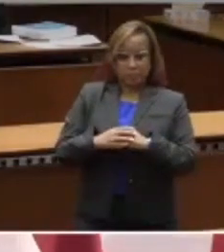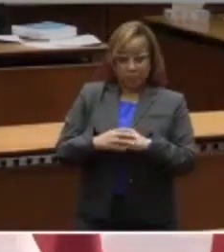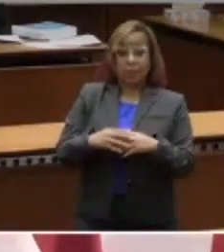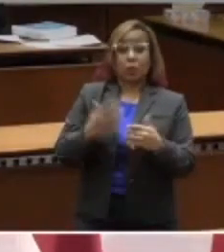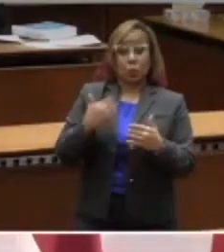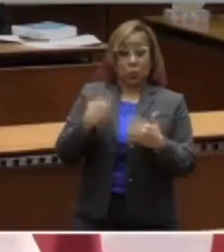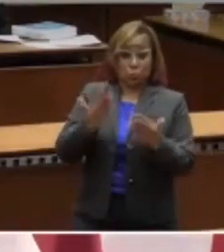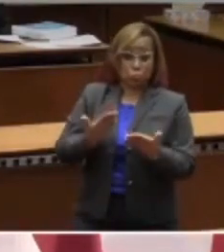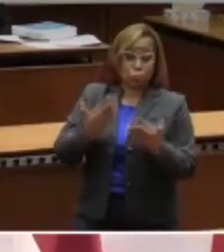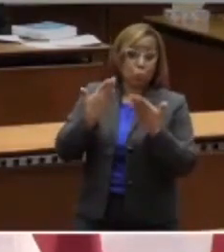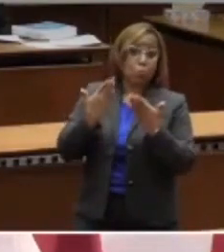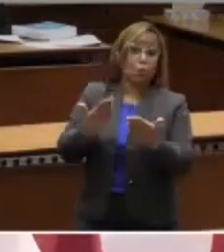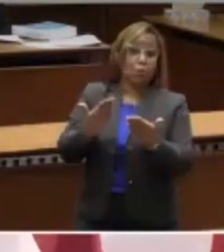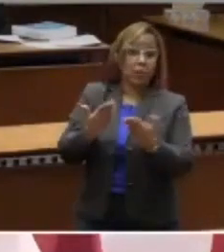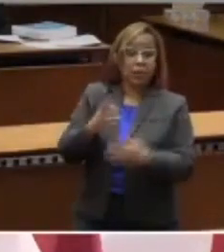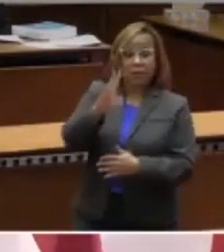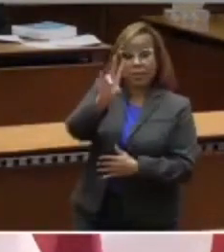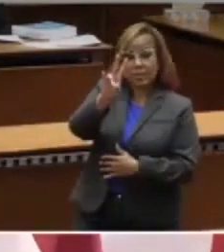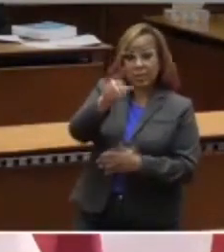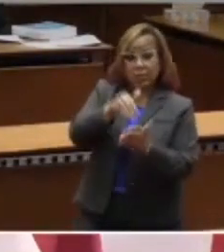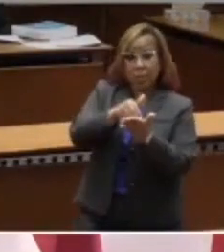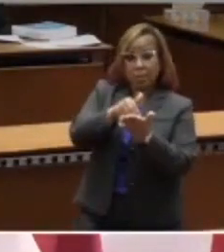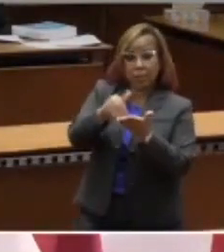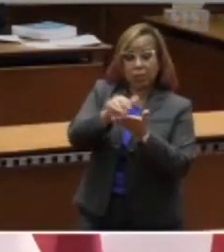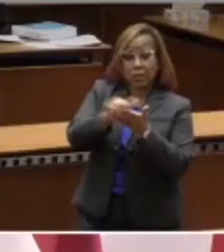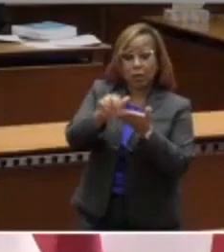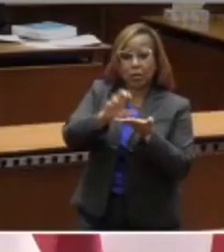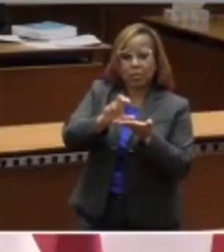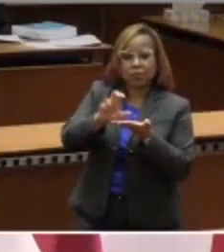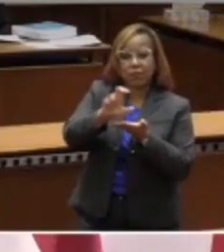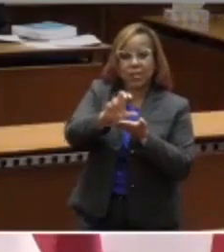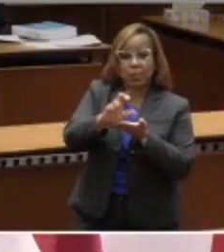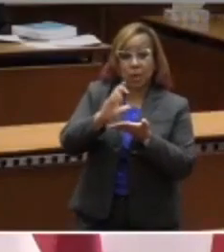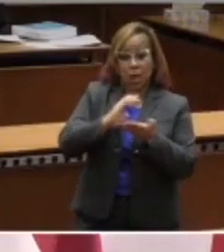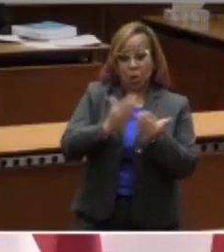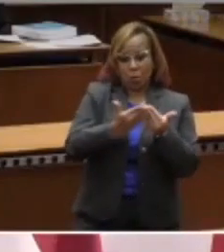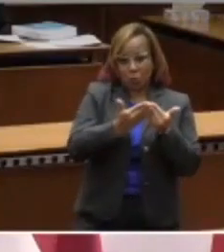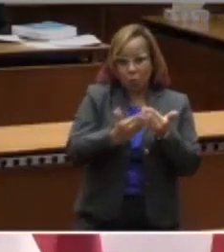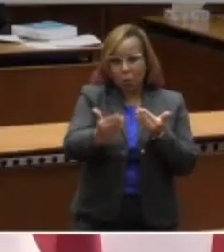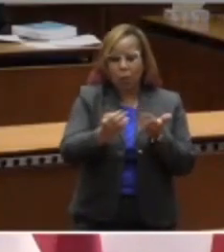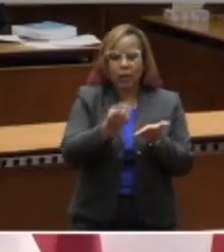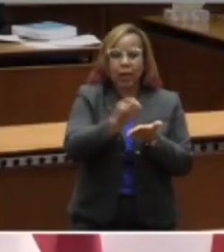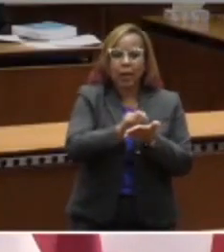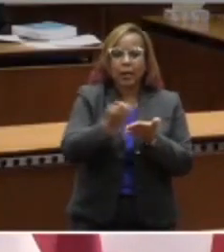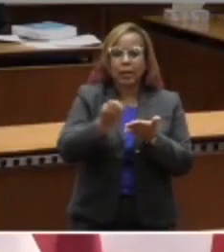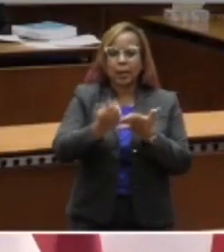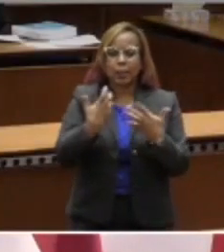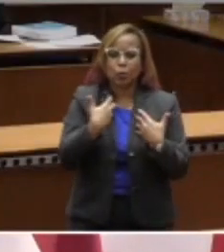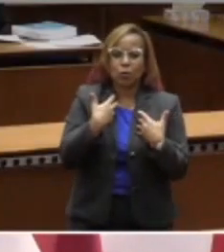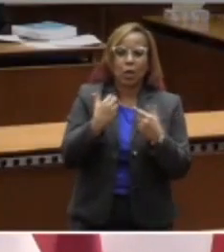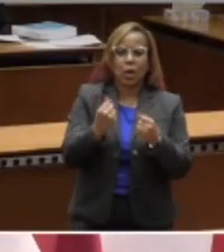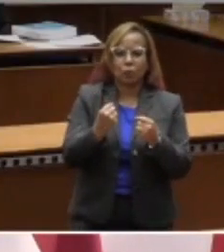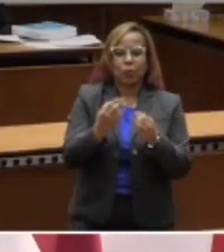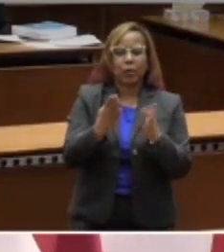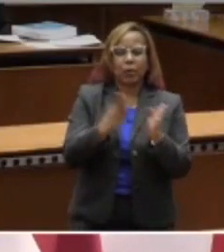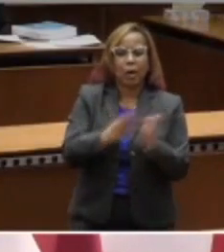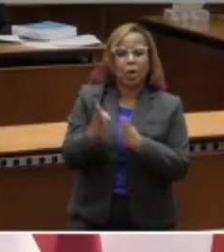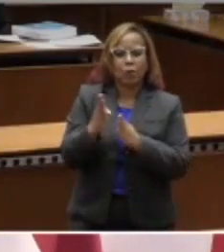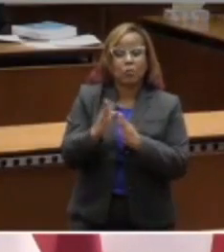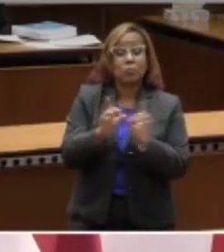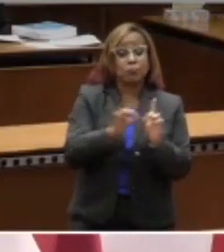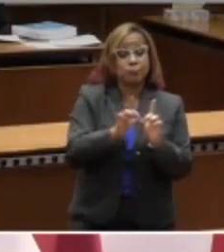we propose making a $7 million investment in our ongoing economic recovery efforts, in line